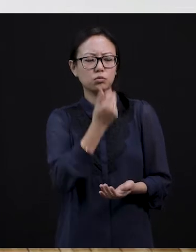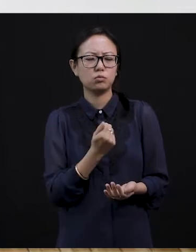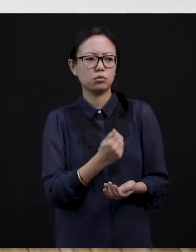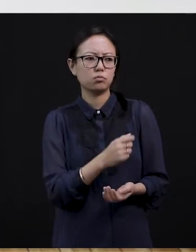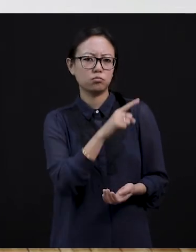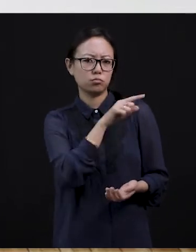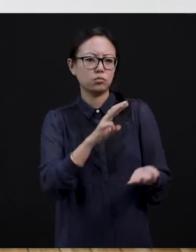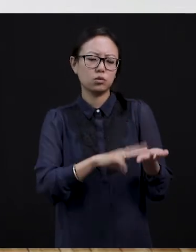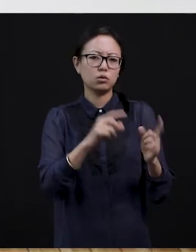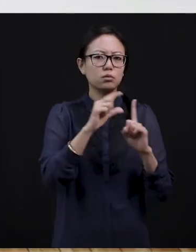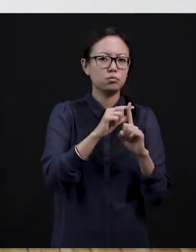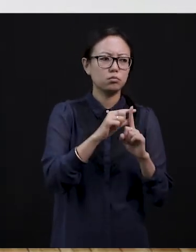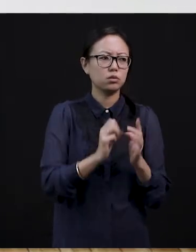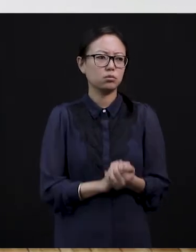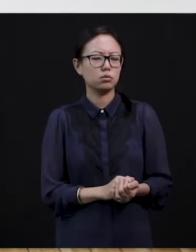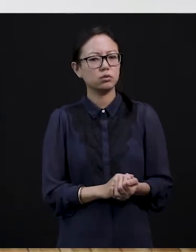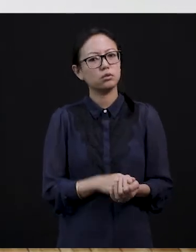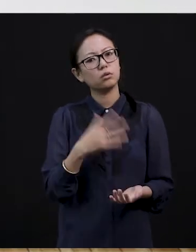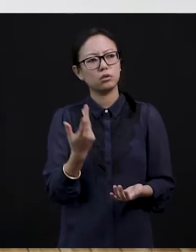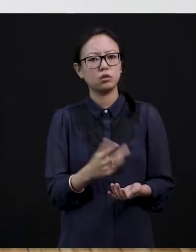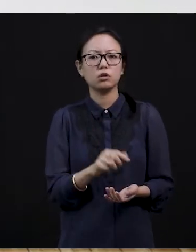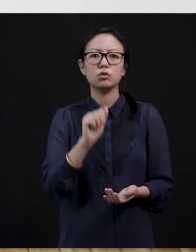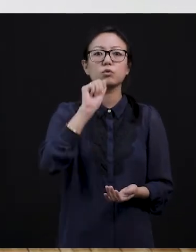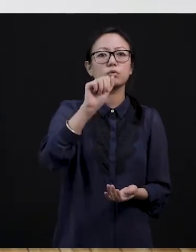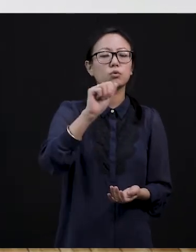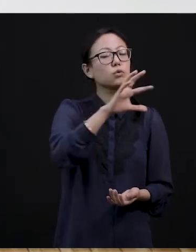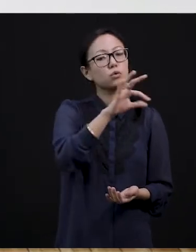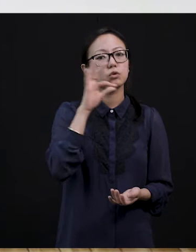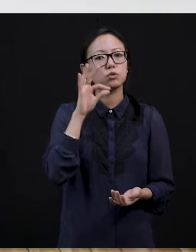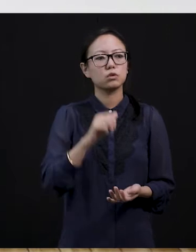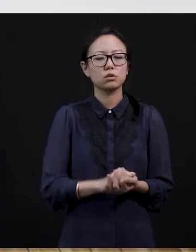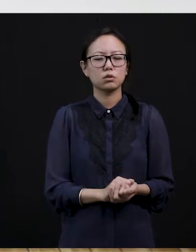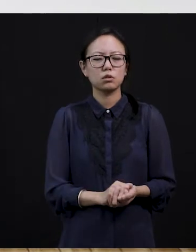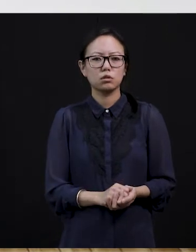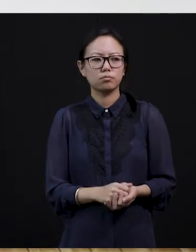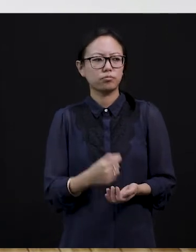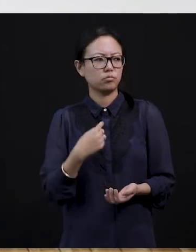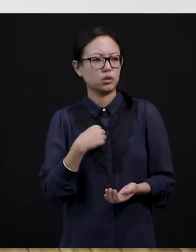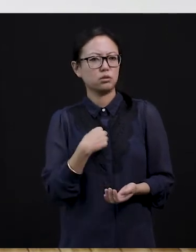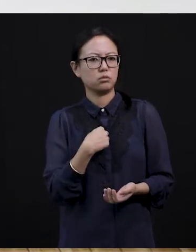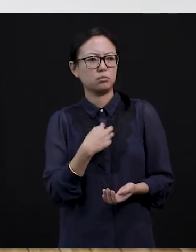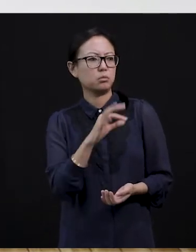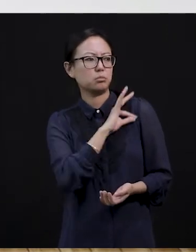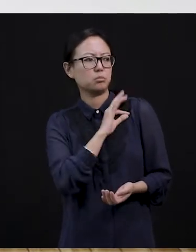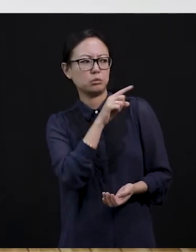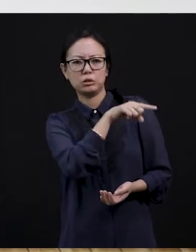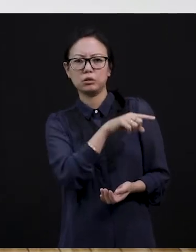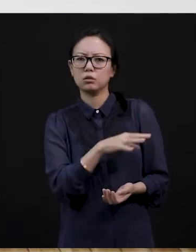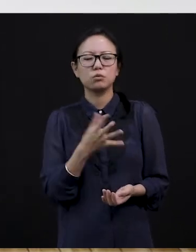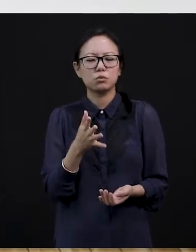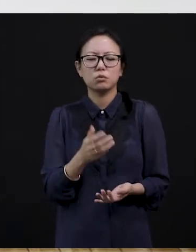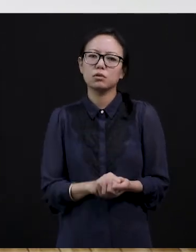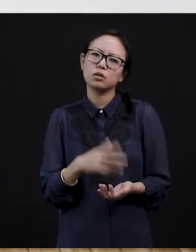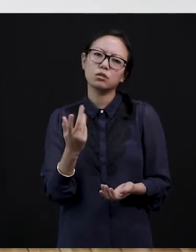I say I do not vote to that person, he does not become my MLA. So it is a government which